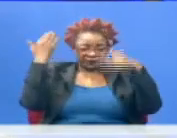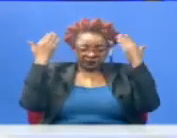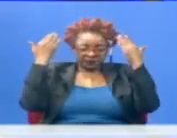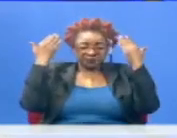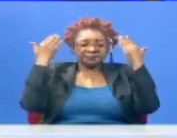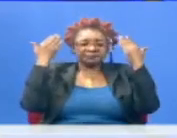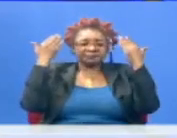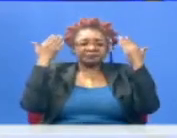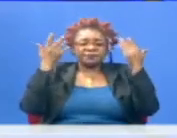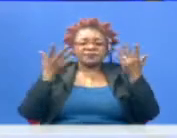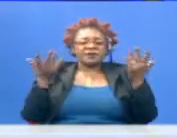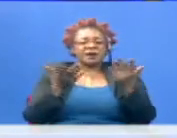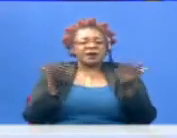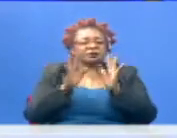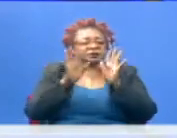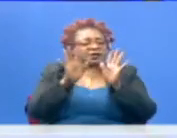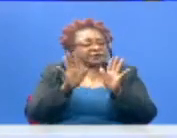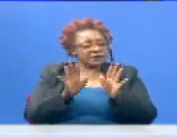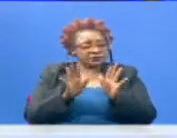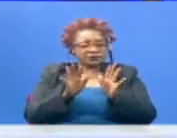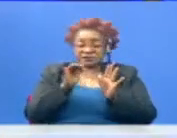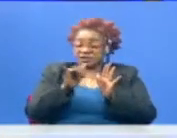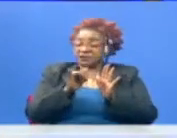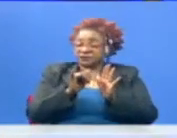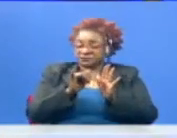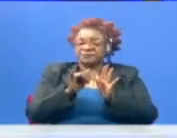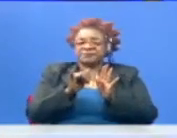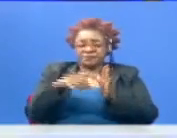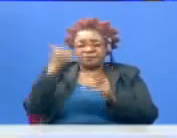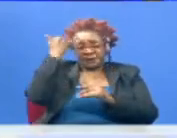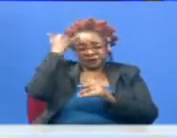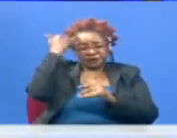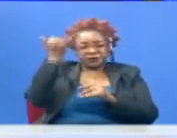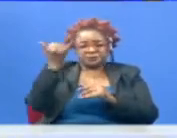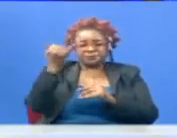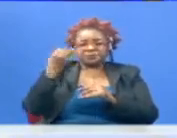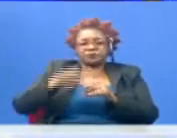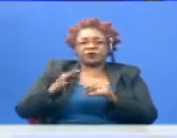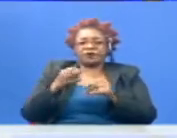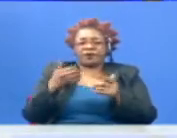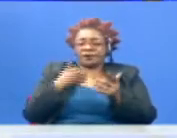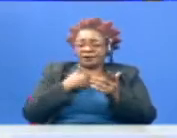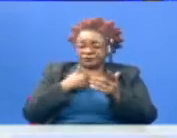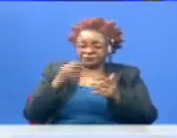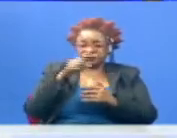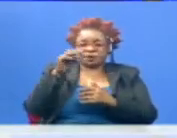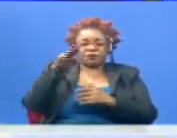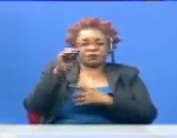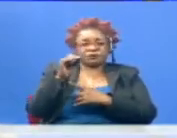how significant is this development of the lifting of the ban on GMOs?